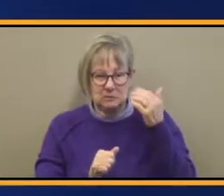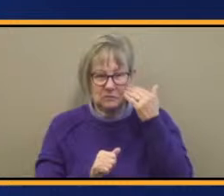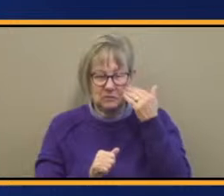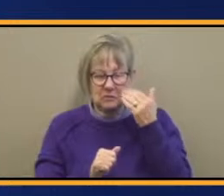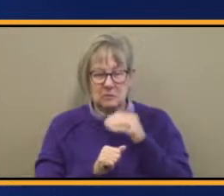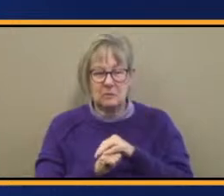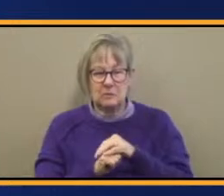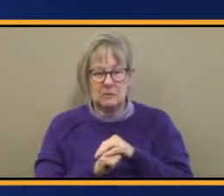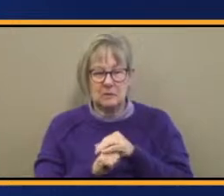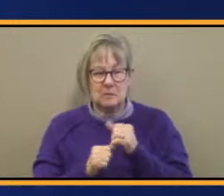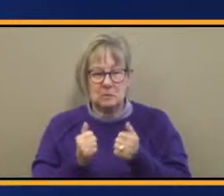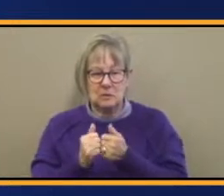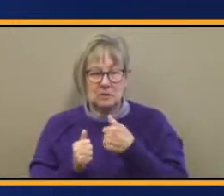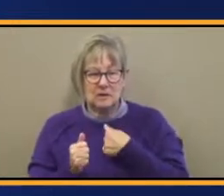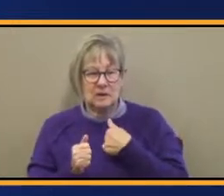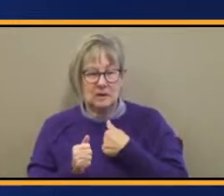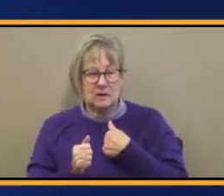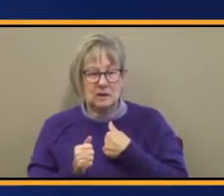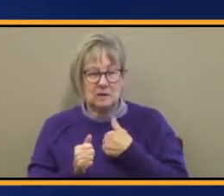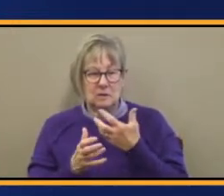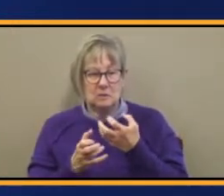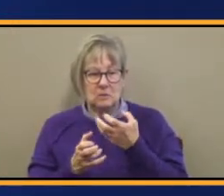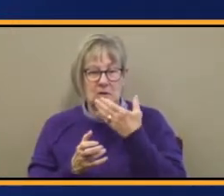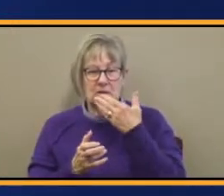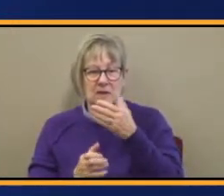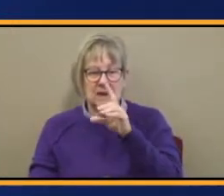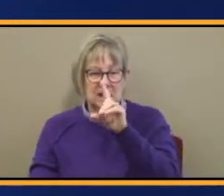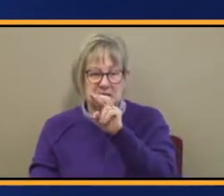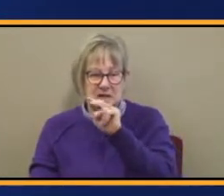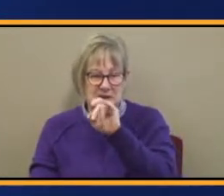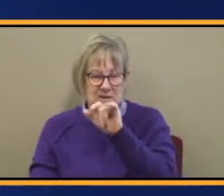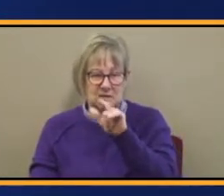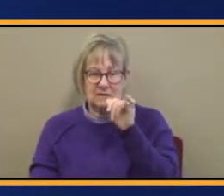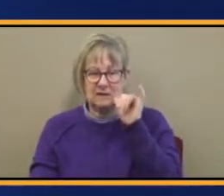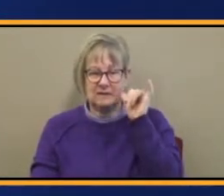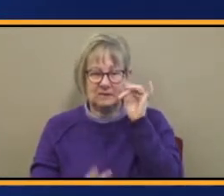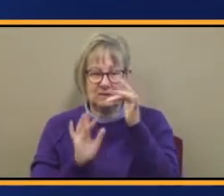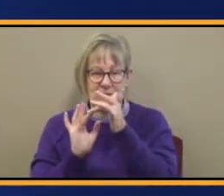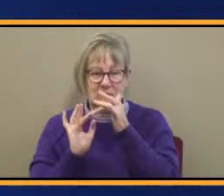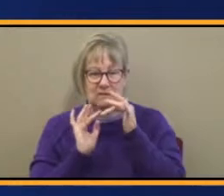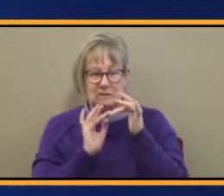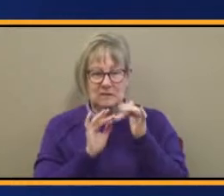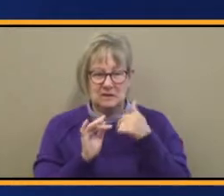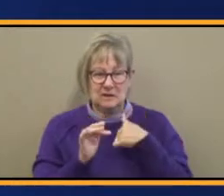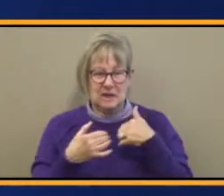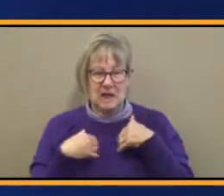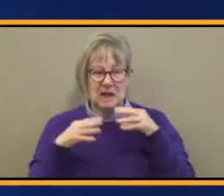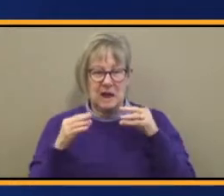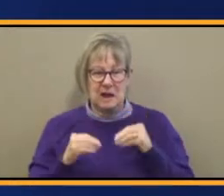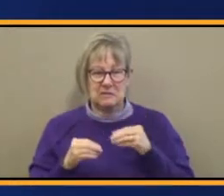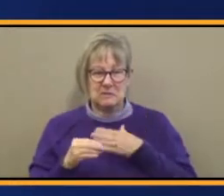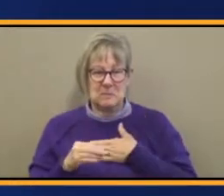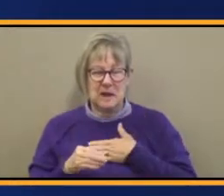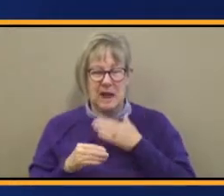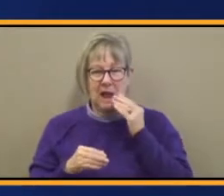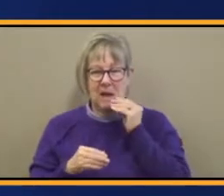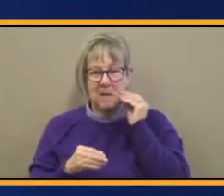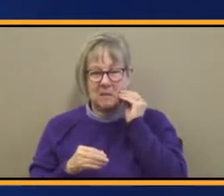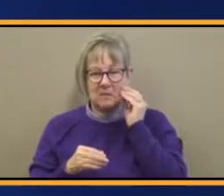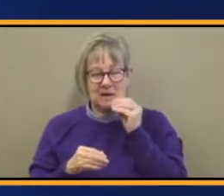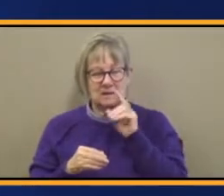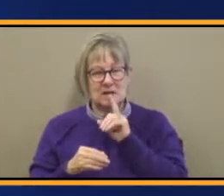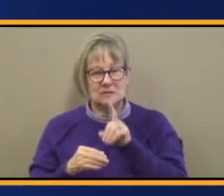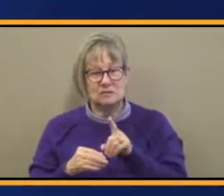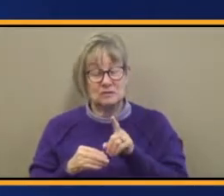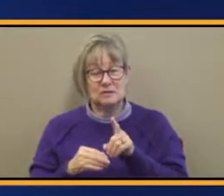coming. I mostly also just wanted to thank Daniel yesterday for reaching out. I had an outage at my house, and actually it